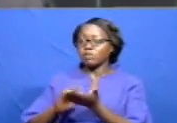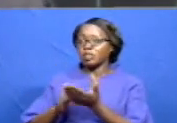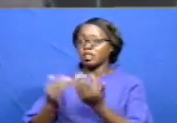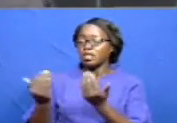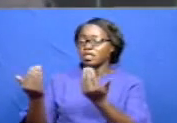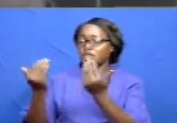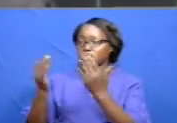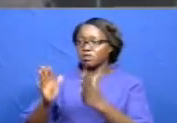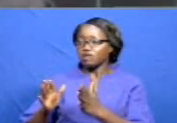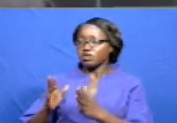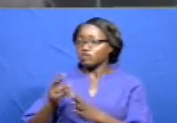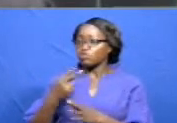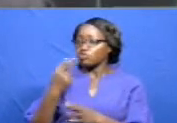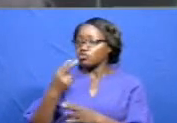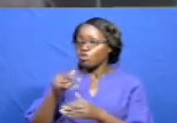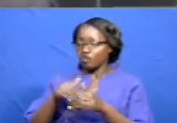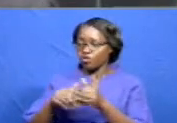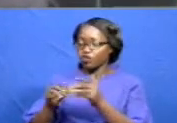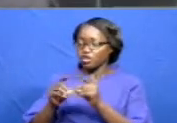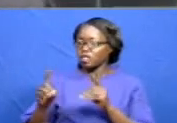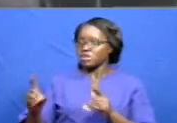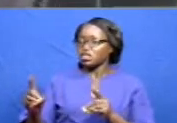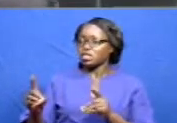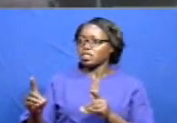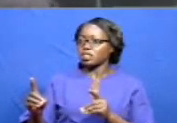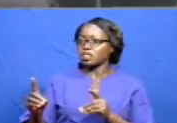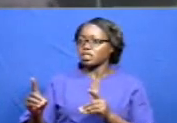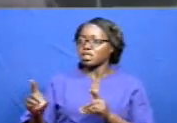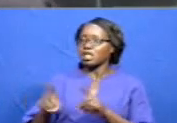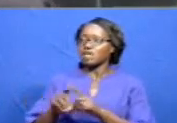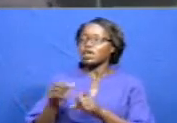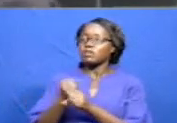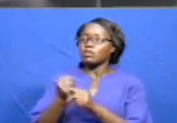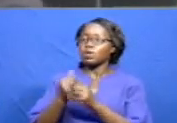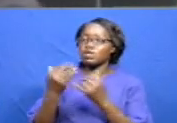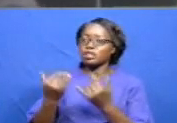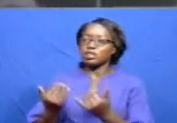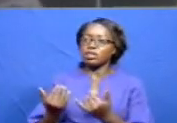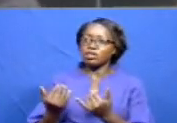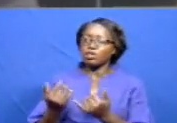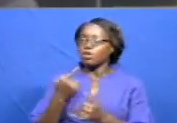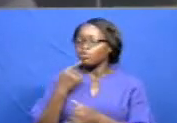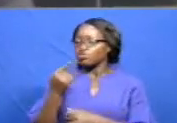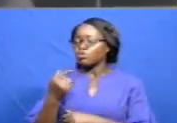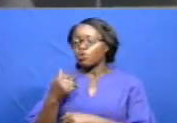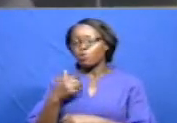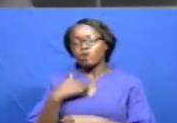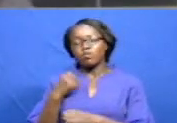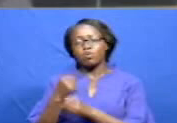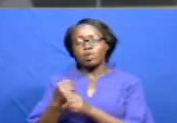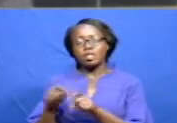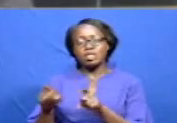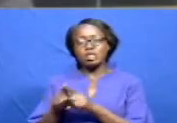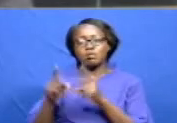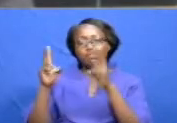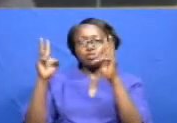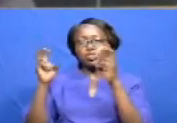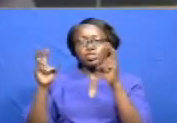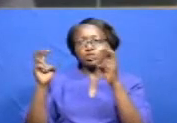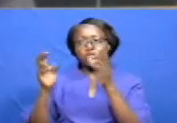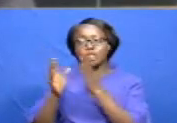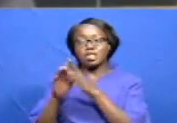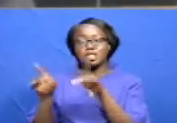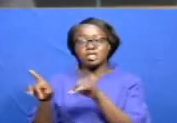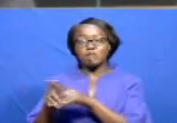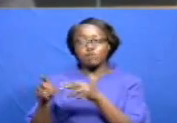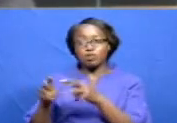to actually adhere to the social distancing guidelines as we are doing right now. So we've had to deal with the same issues and in the same way